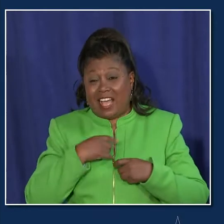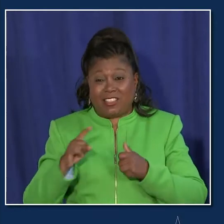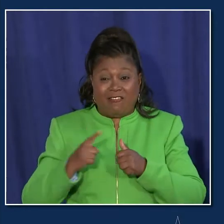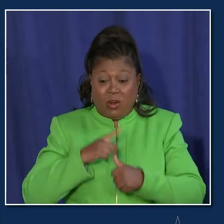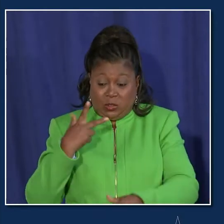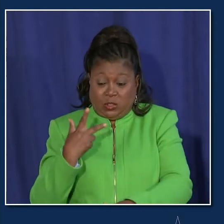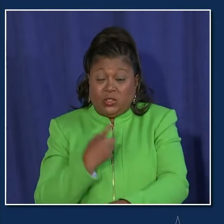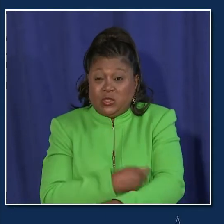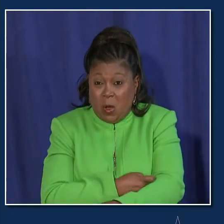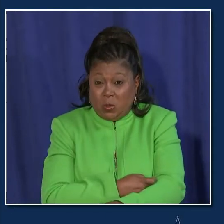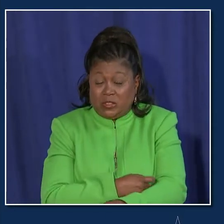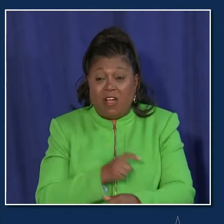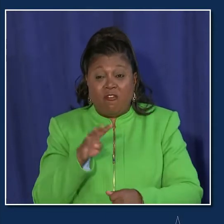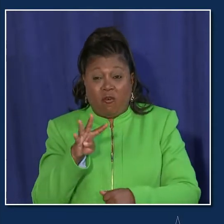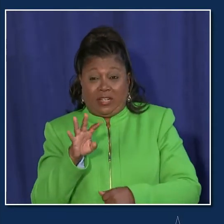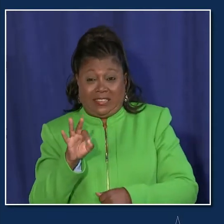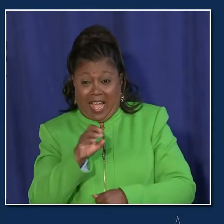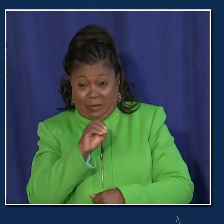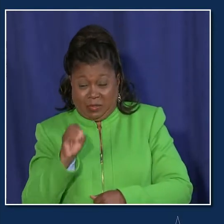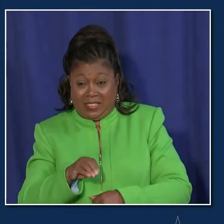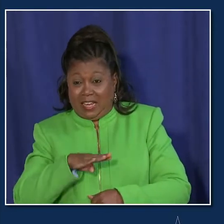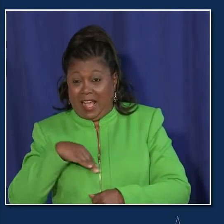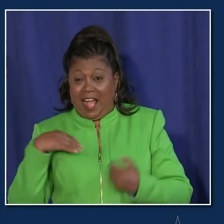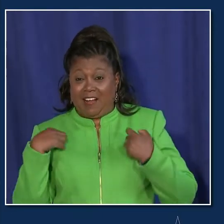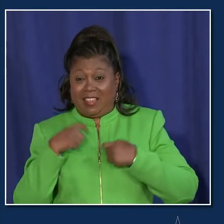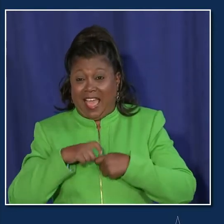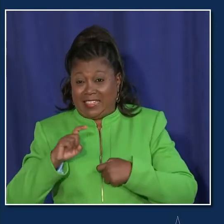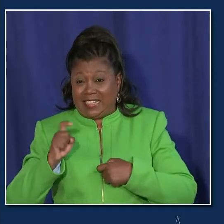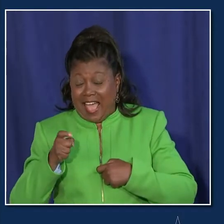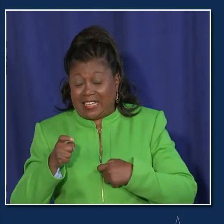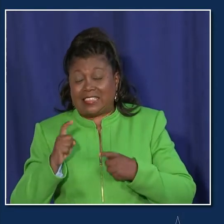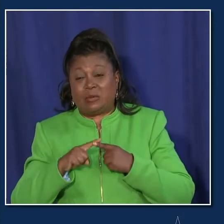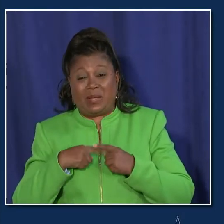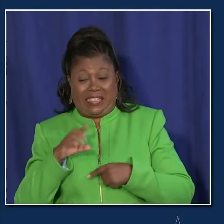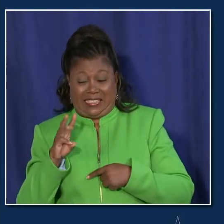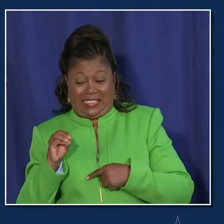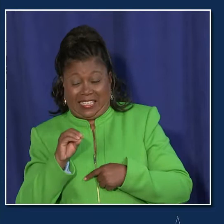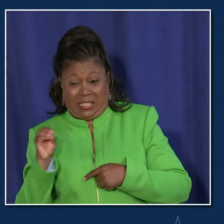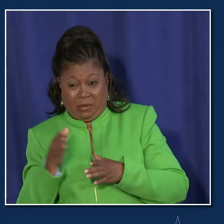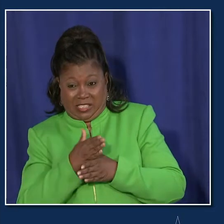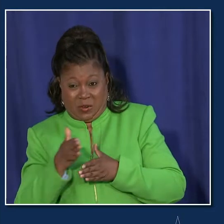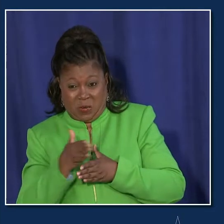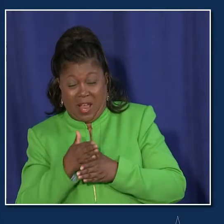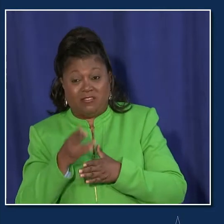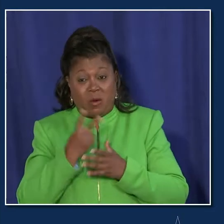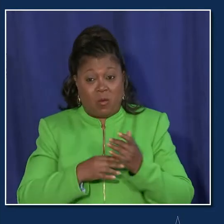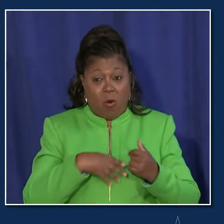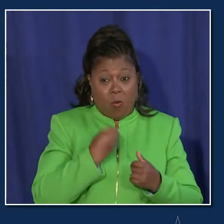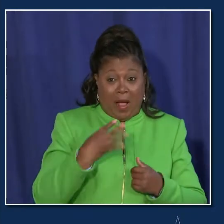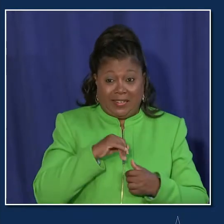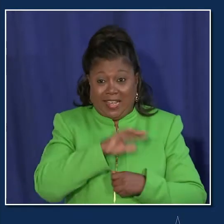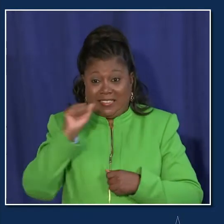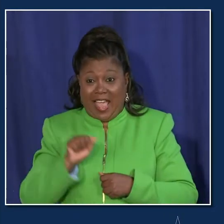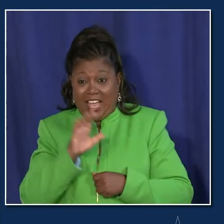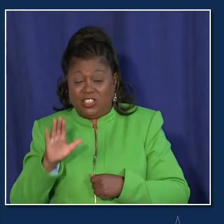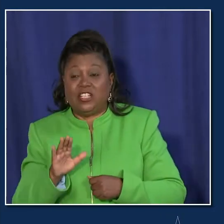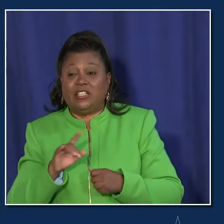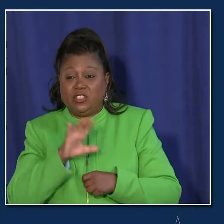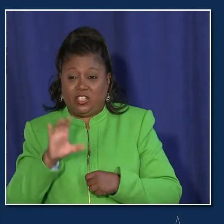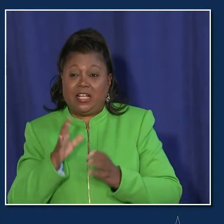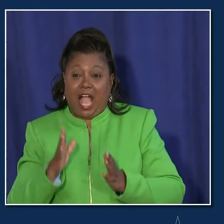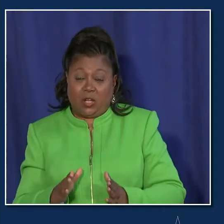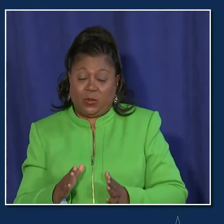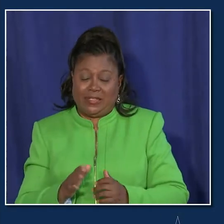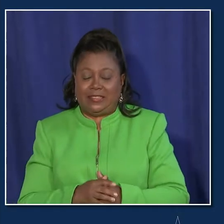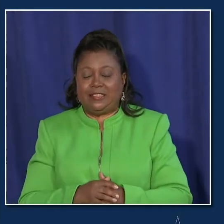first dose, 49% of Latinx in comparison to in the 60% range for both white and Asian